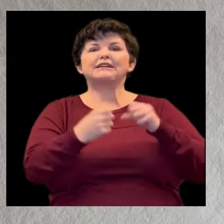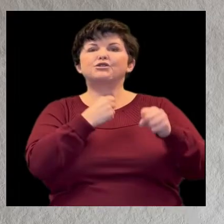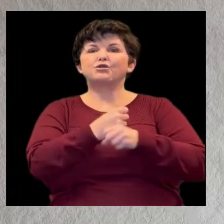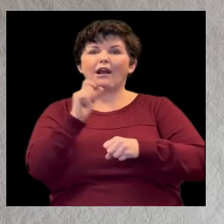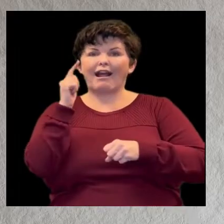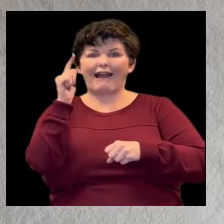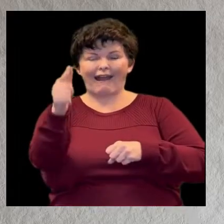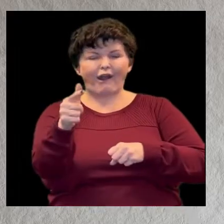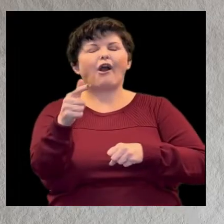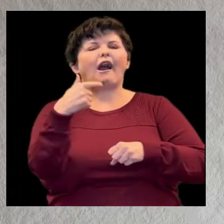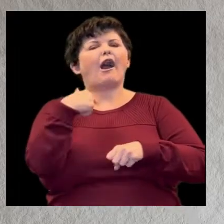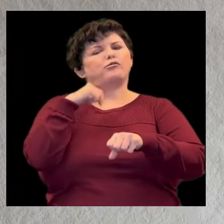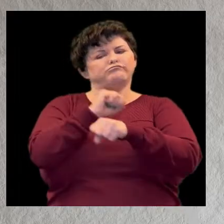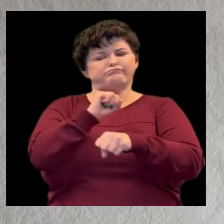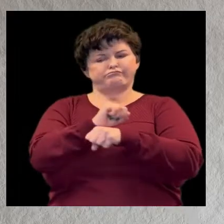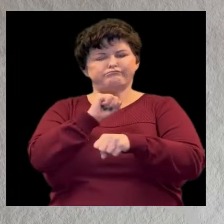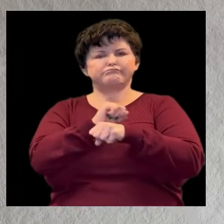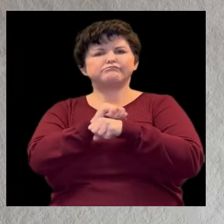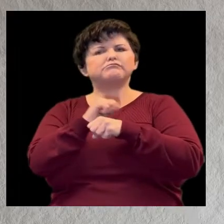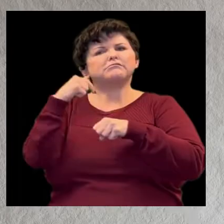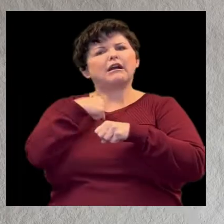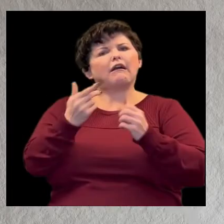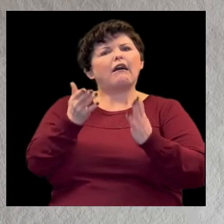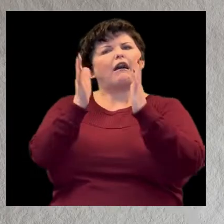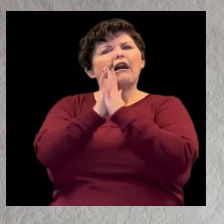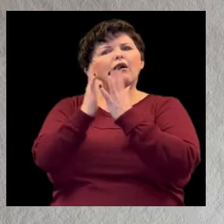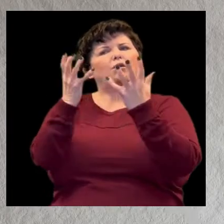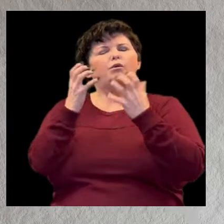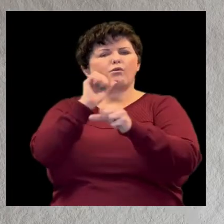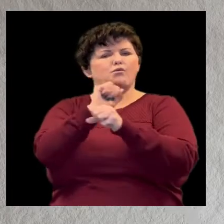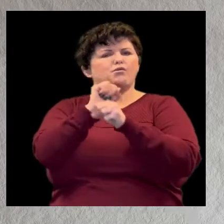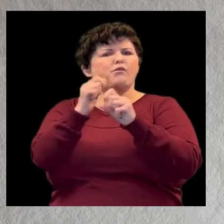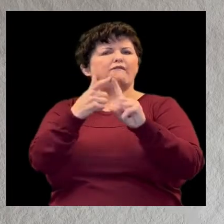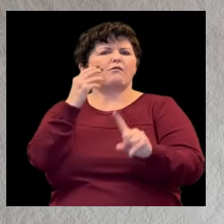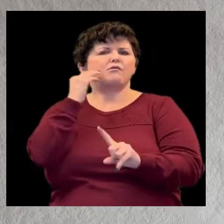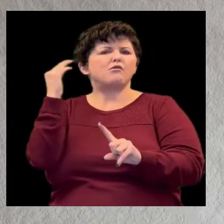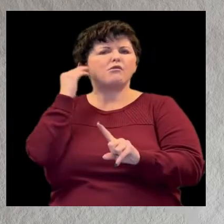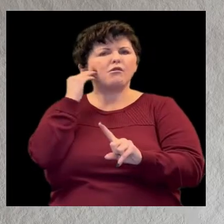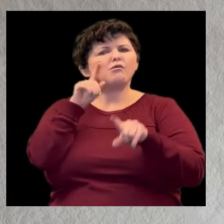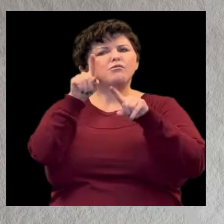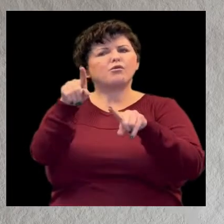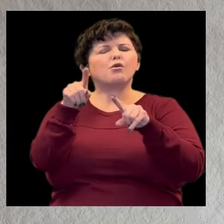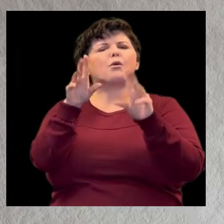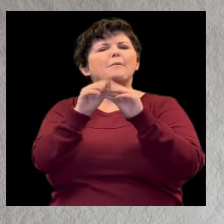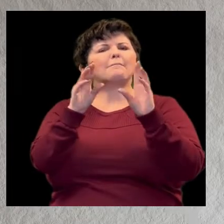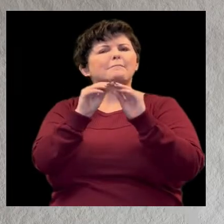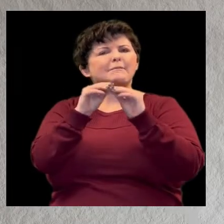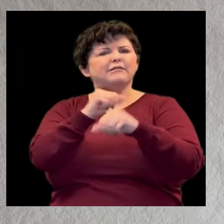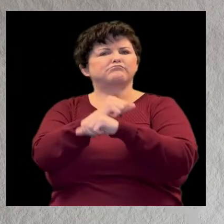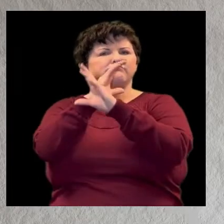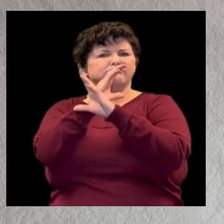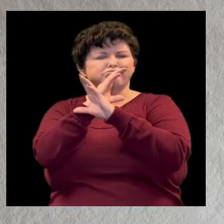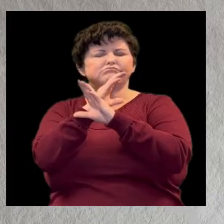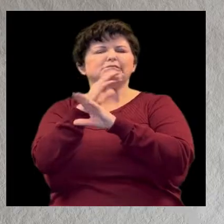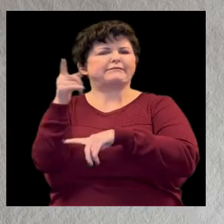later, and I was denied the accommodation of working from home and logging into a meeting virtually.